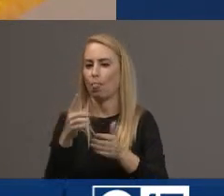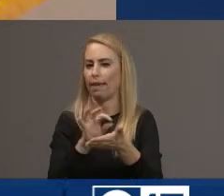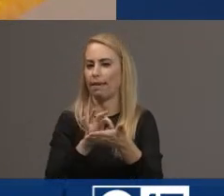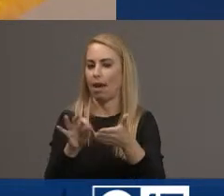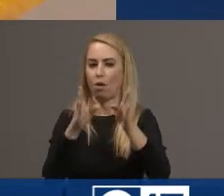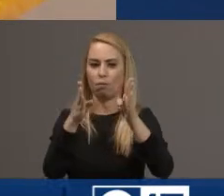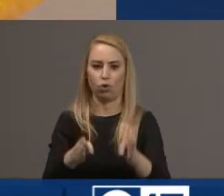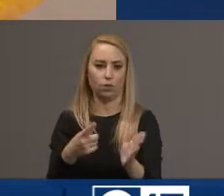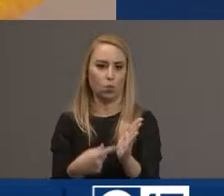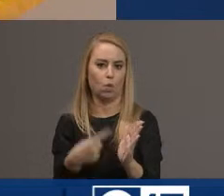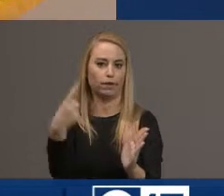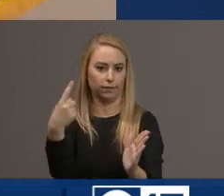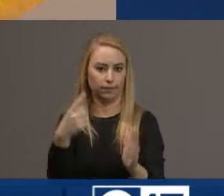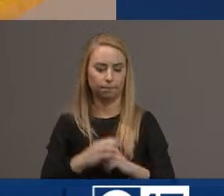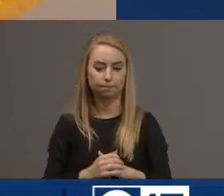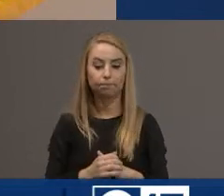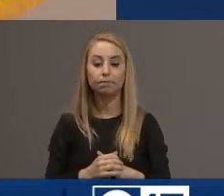are